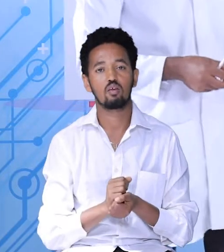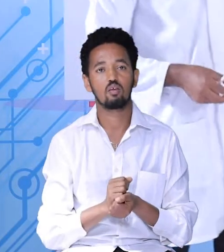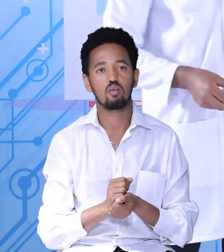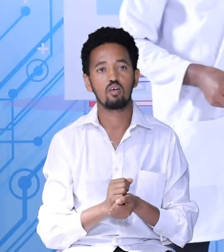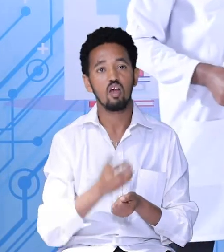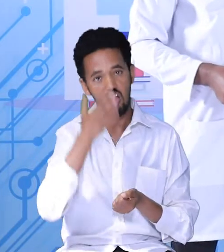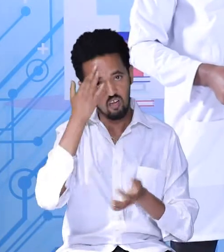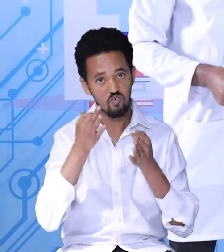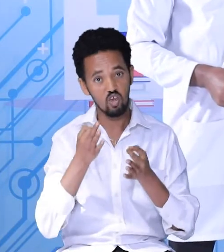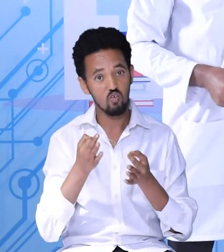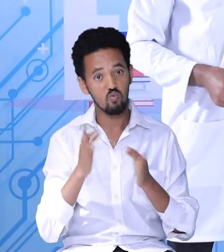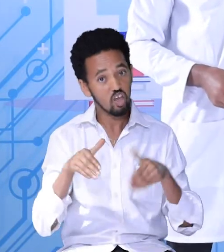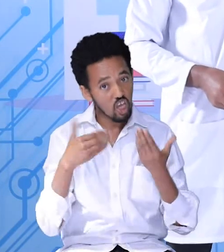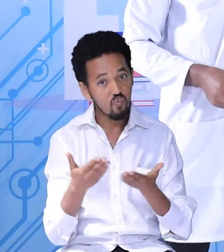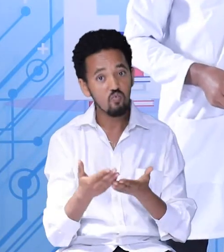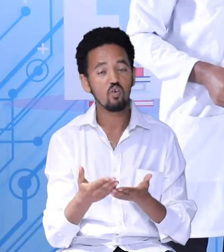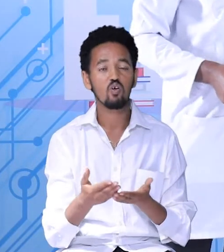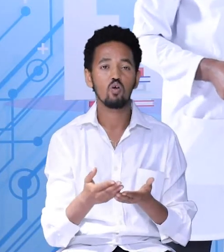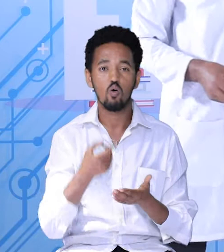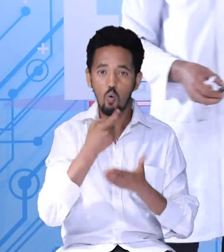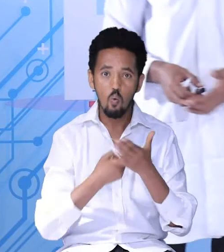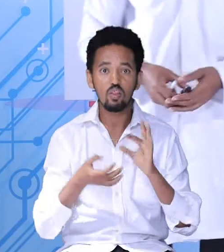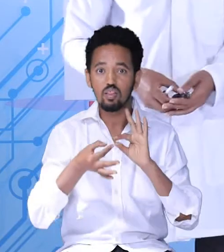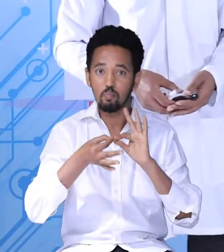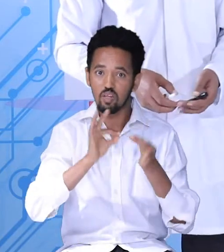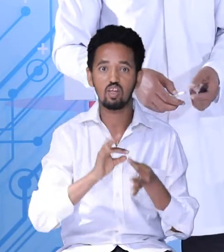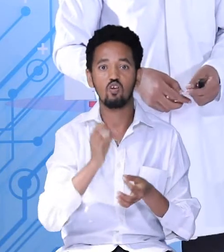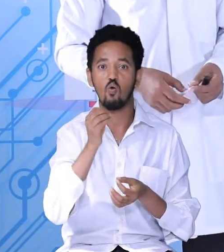If you get 70, what the meaning of these 70s?